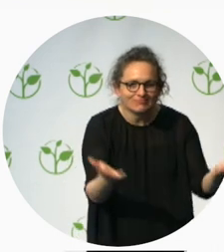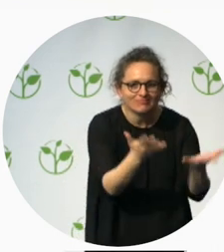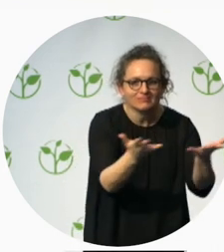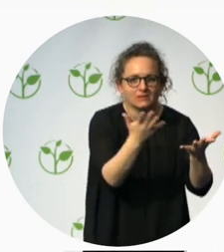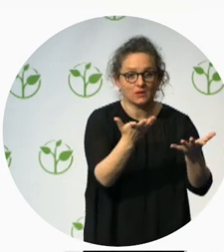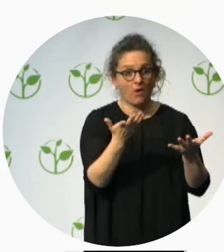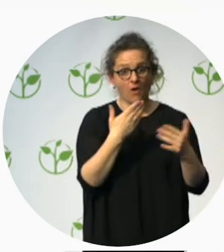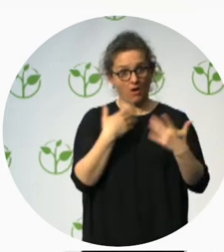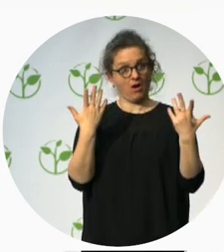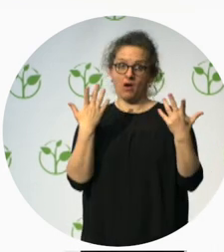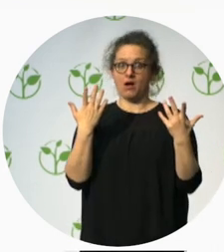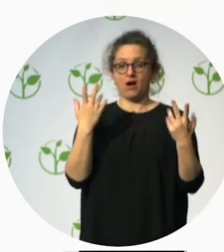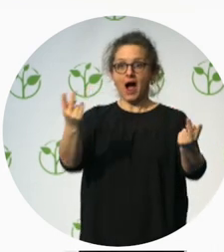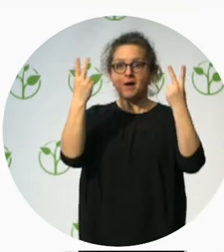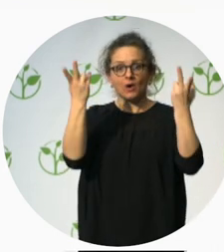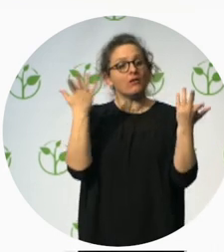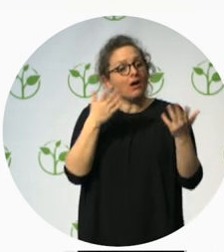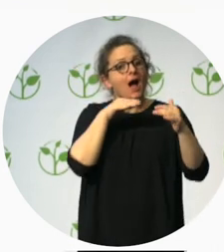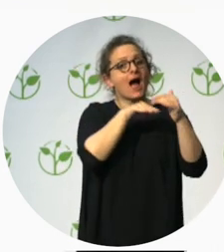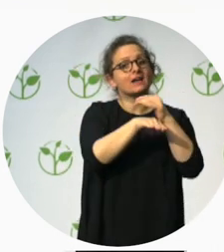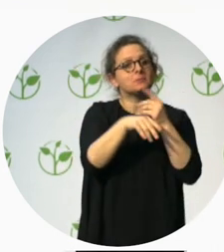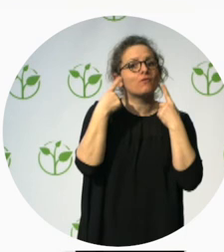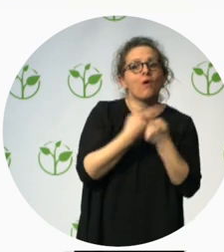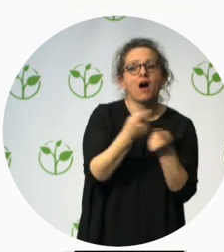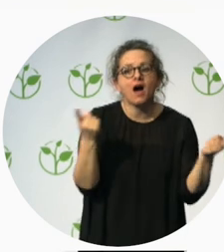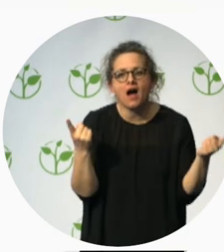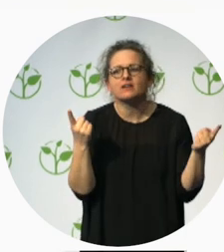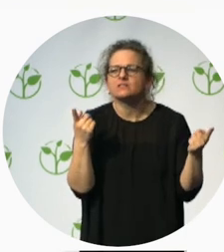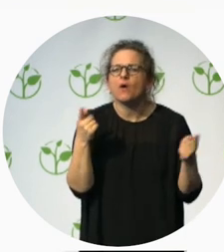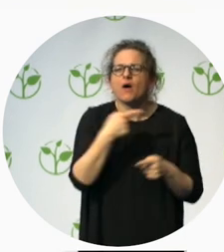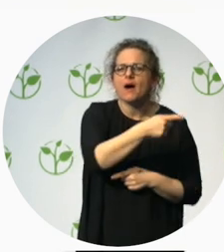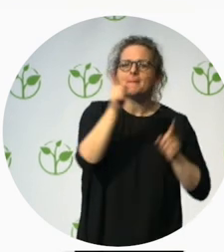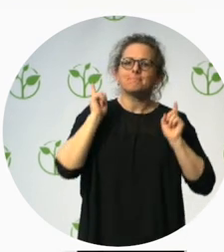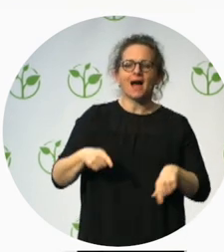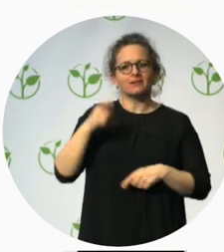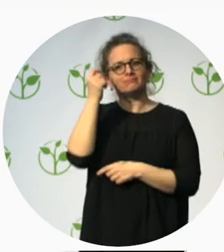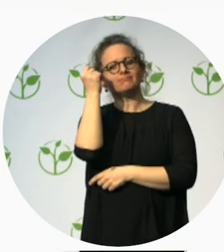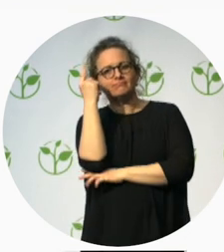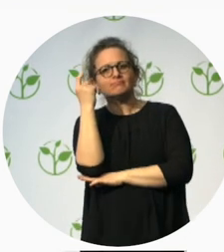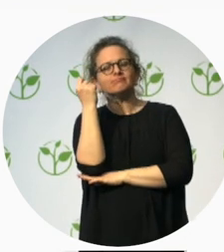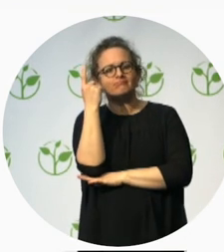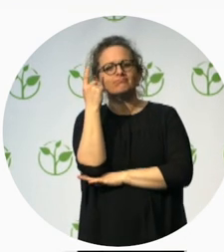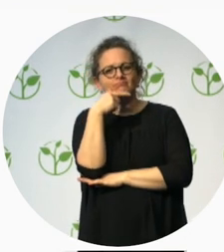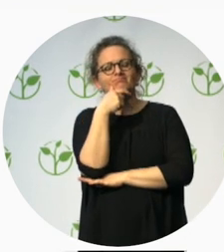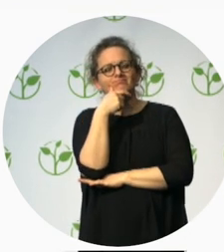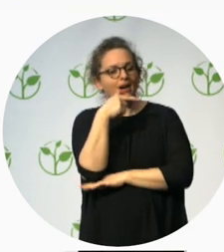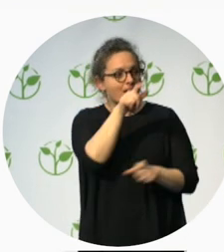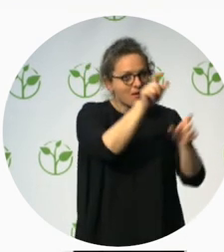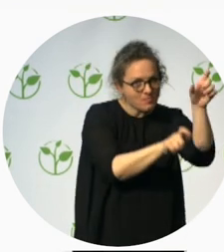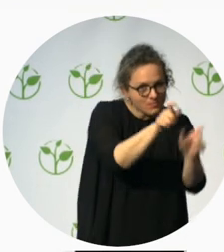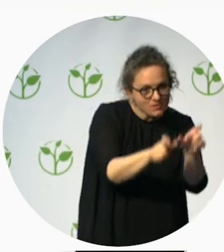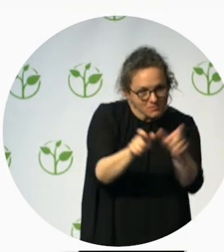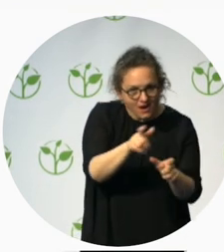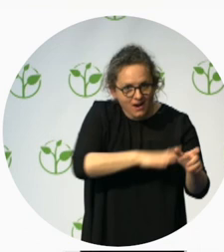And it's crucial to realize the success of quite so many people with disabilities. Let's make a very practical